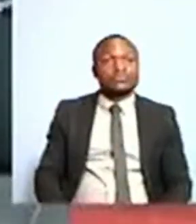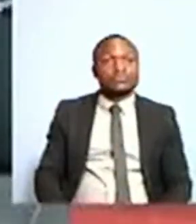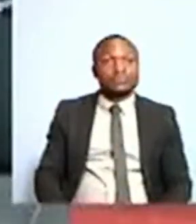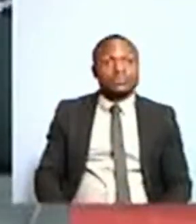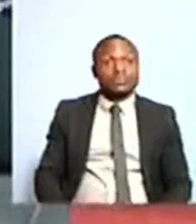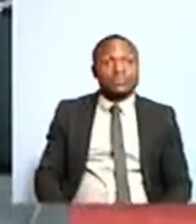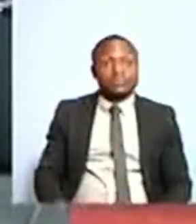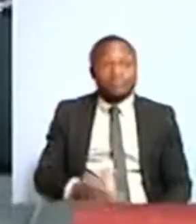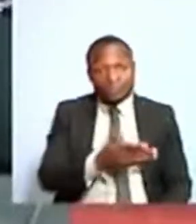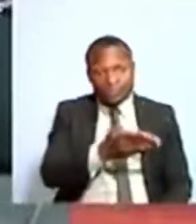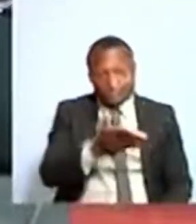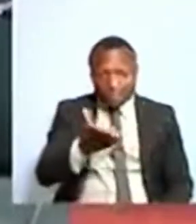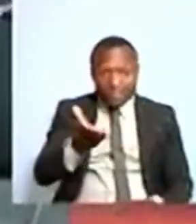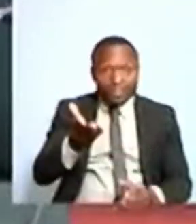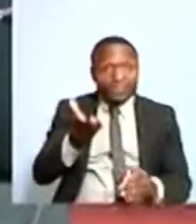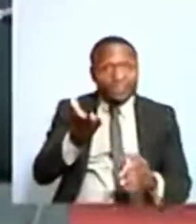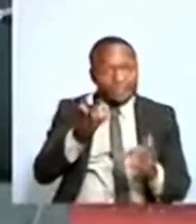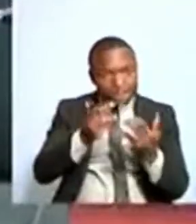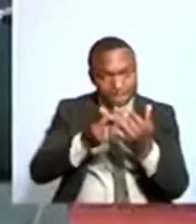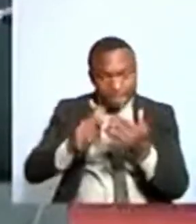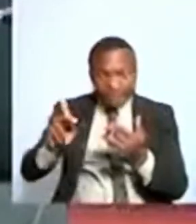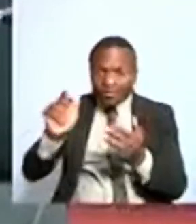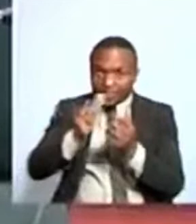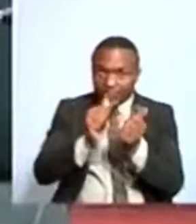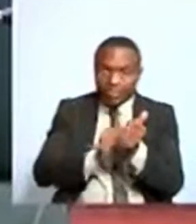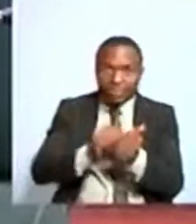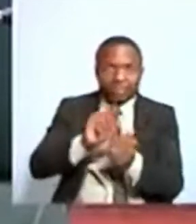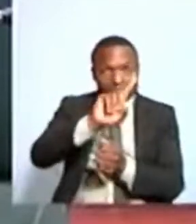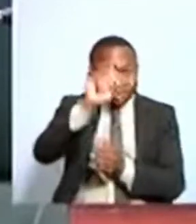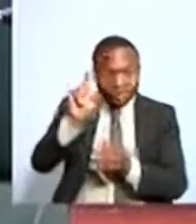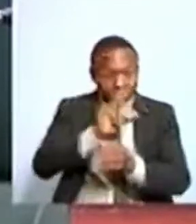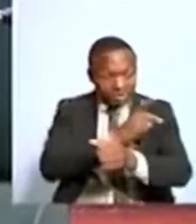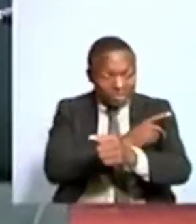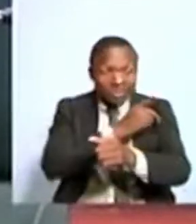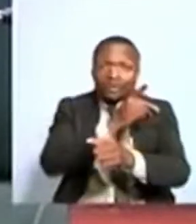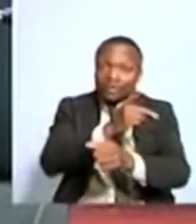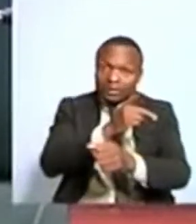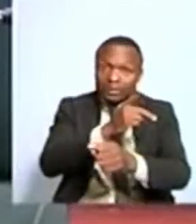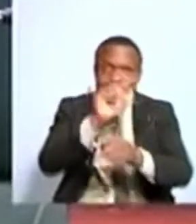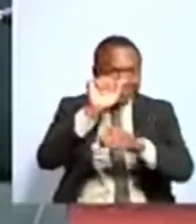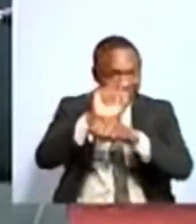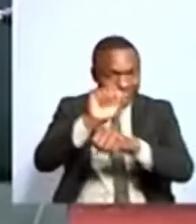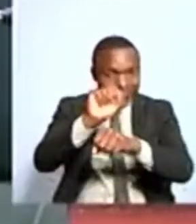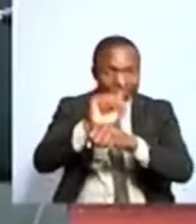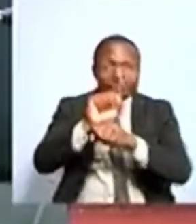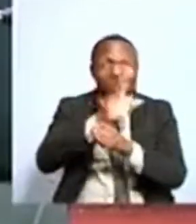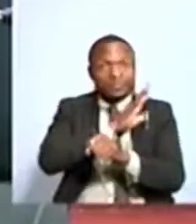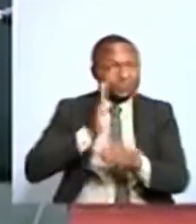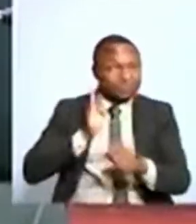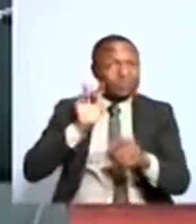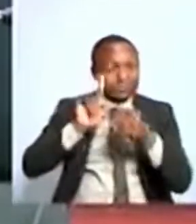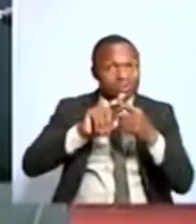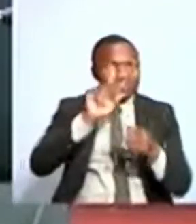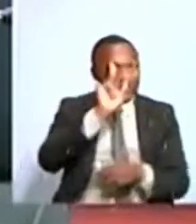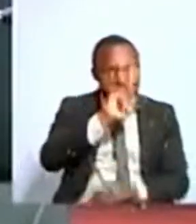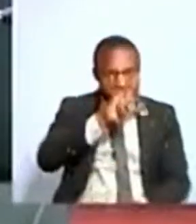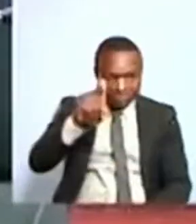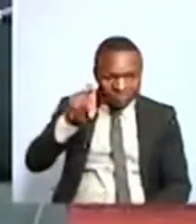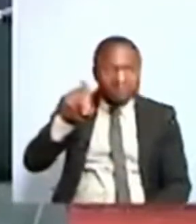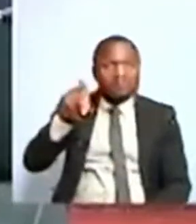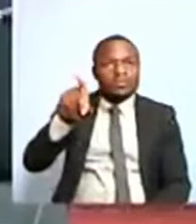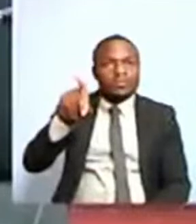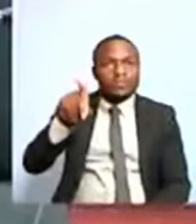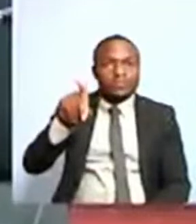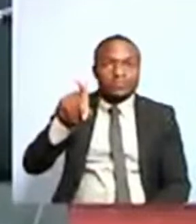those particular provisions related to the question of delegation of the functions of the board to the DPP and a